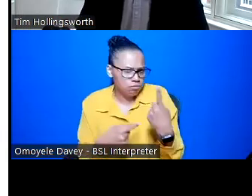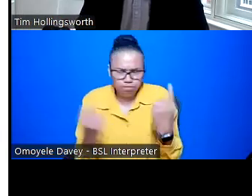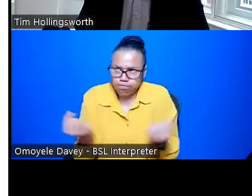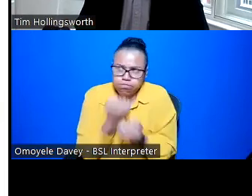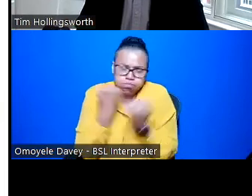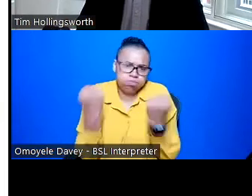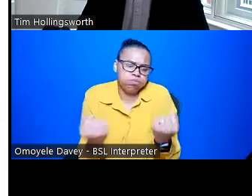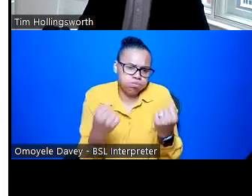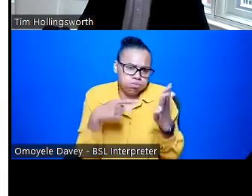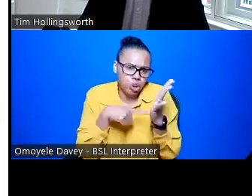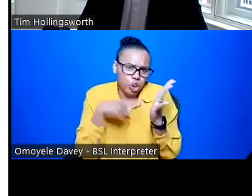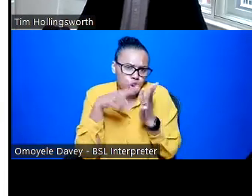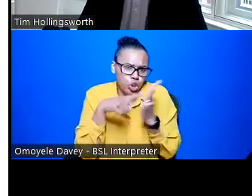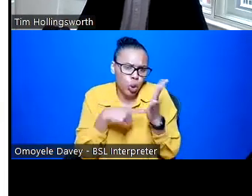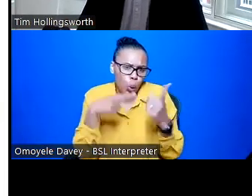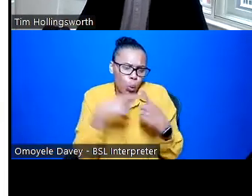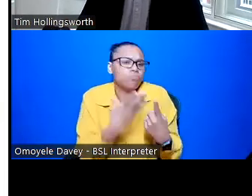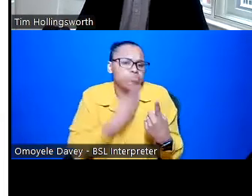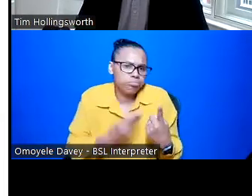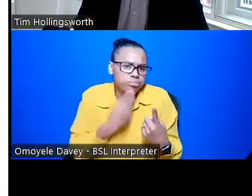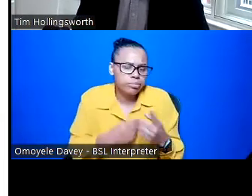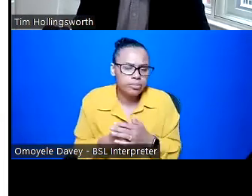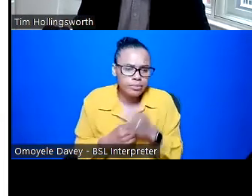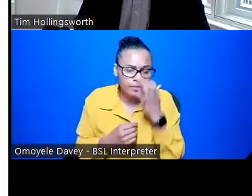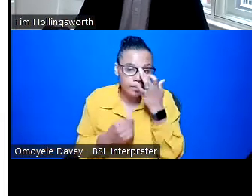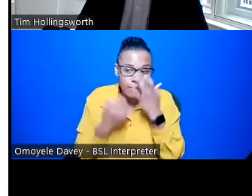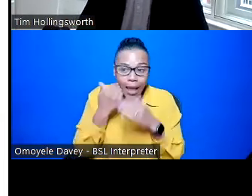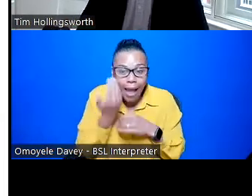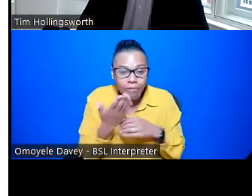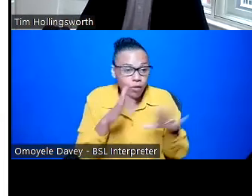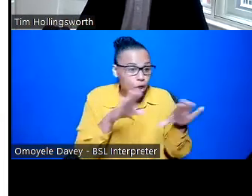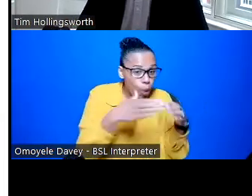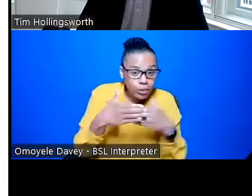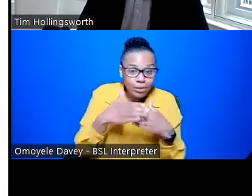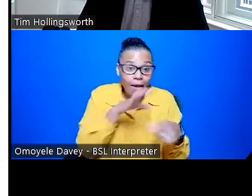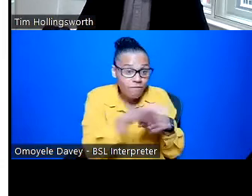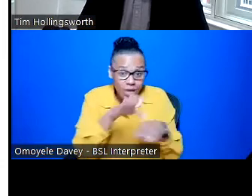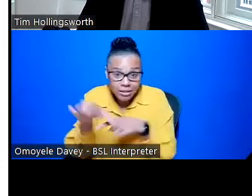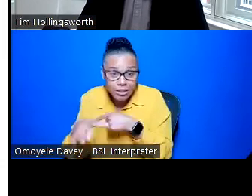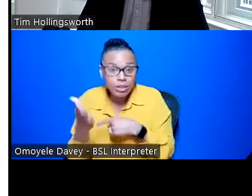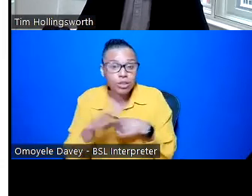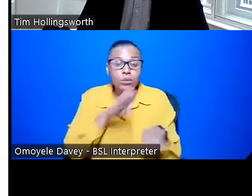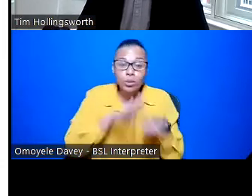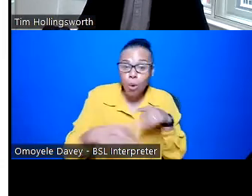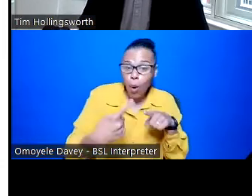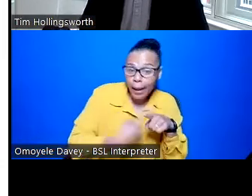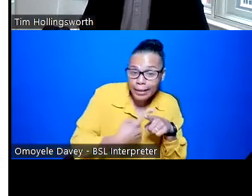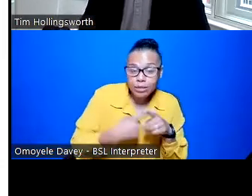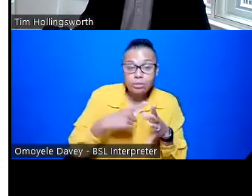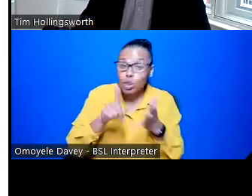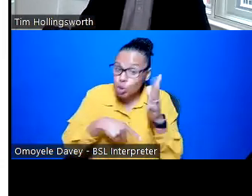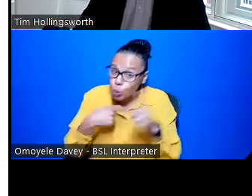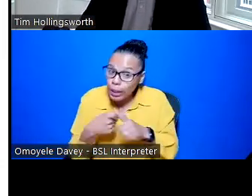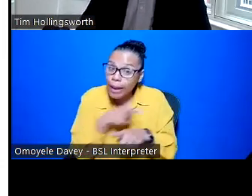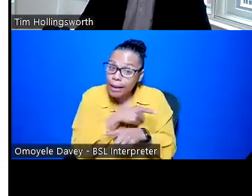powerful tool at our disposal. Every funded body from Sport England and indeed from UK Sport now is required to